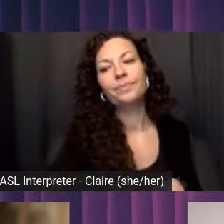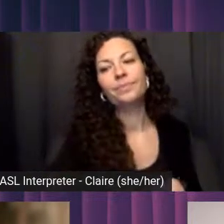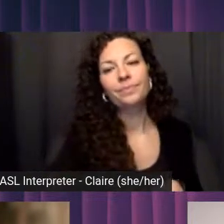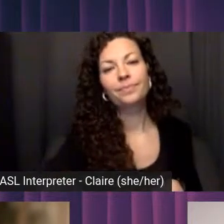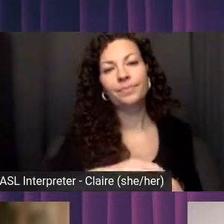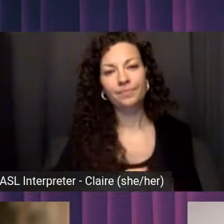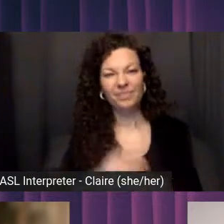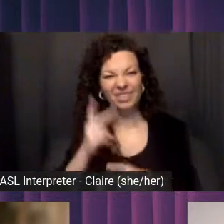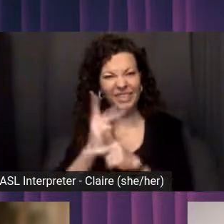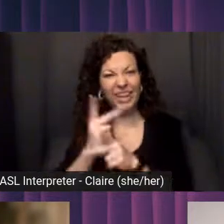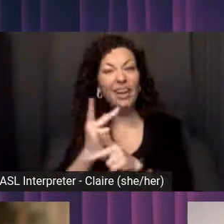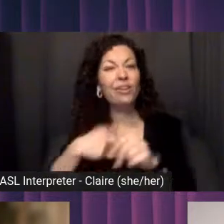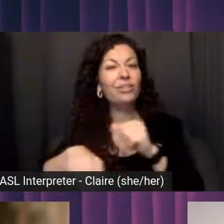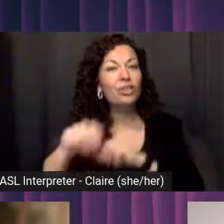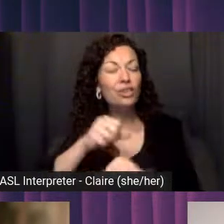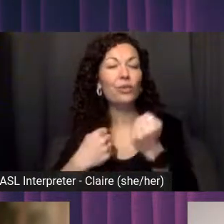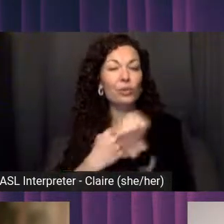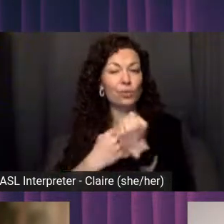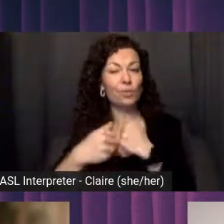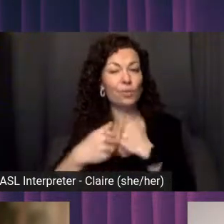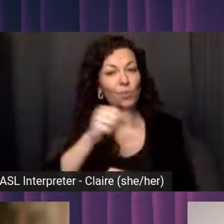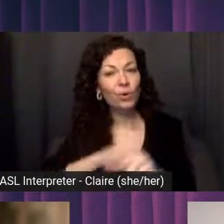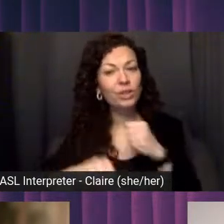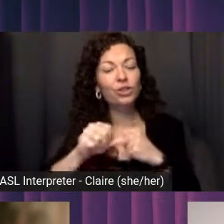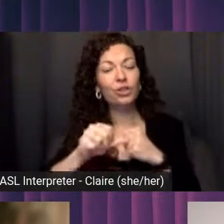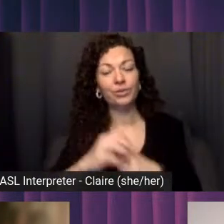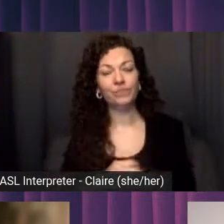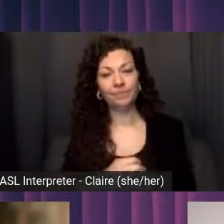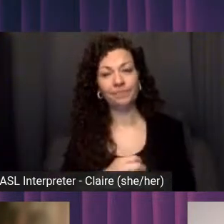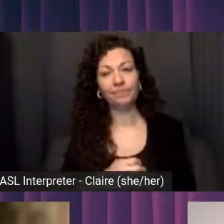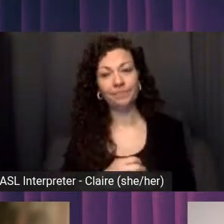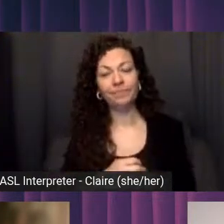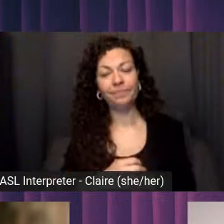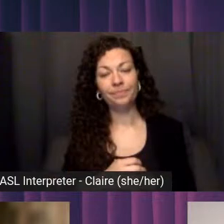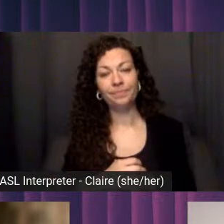most important thing that I would say, is if you hear people.